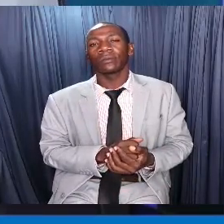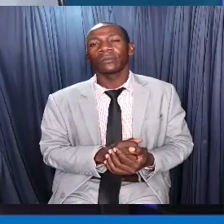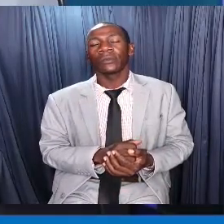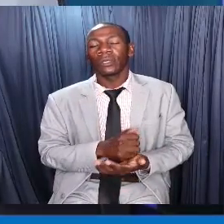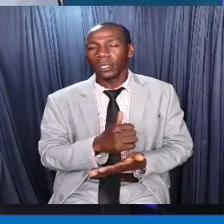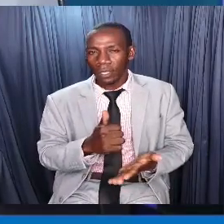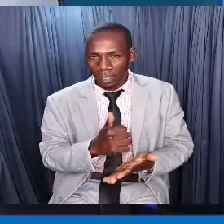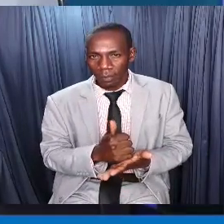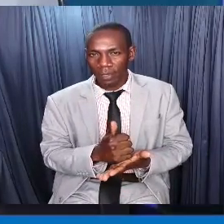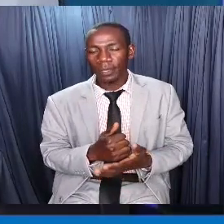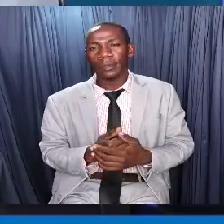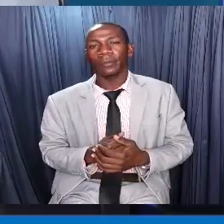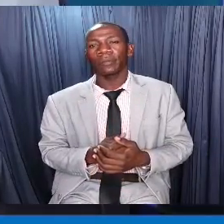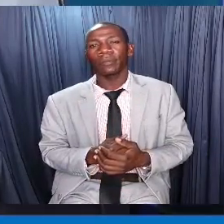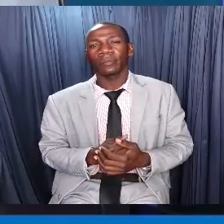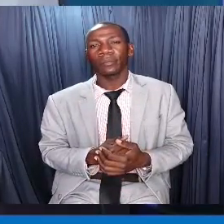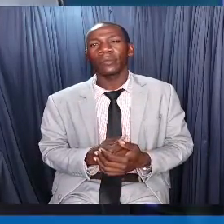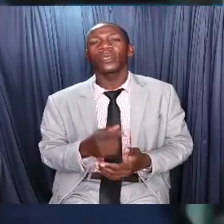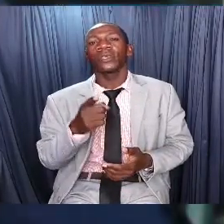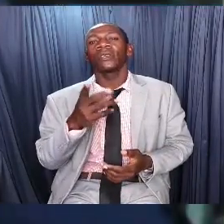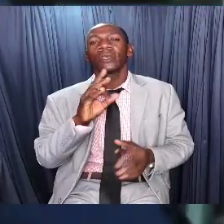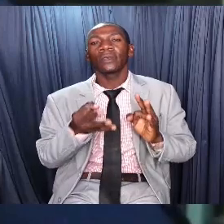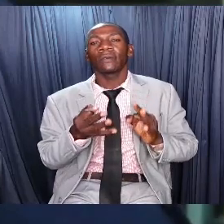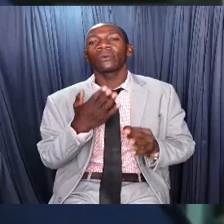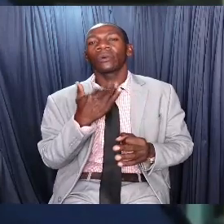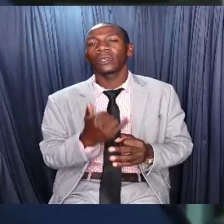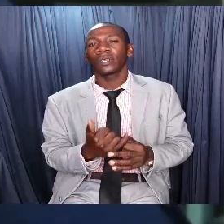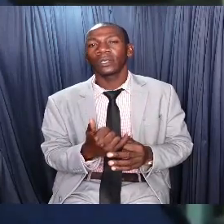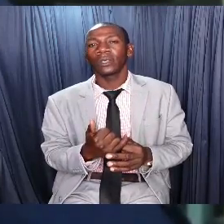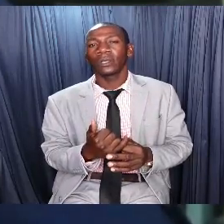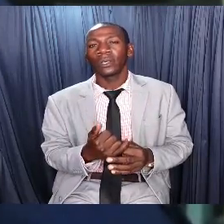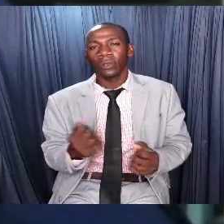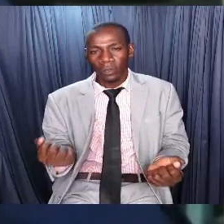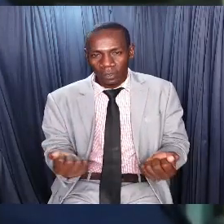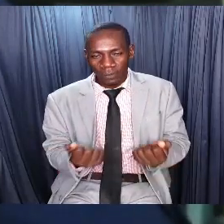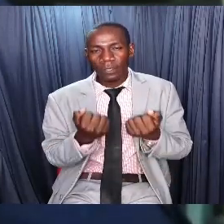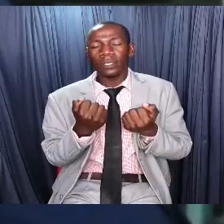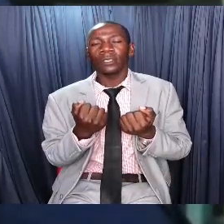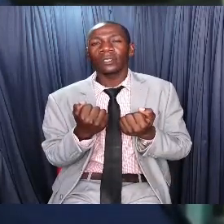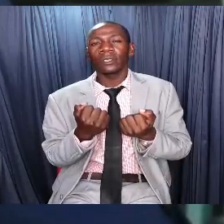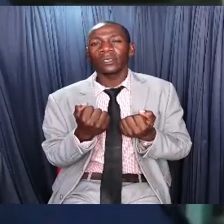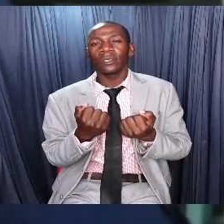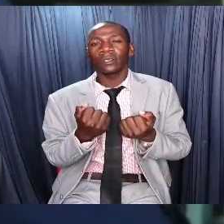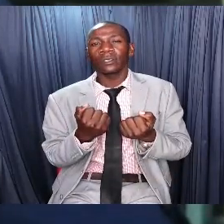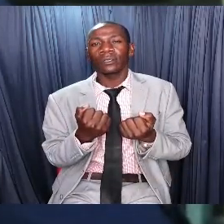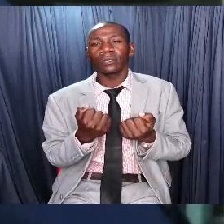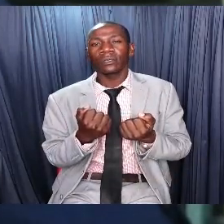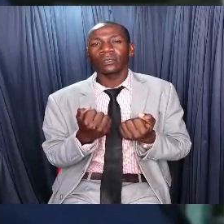Bwana Yesu asifiwe sana. Amen. Ukitaka. If you want. Unaokolewa. You'll be saved.